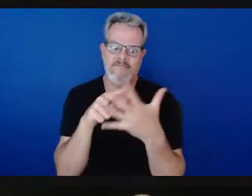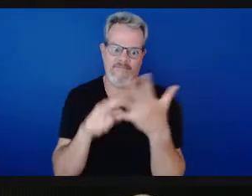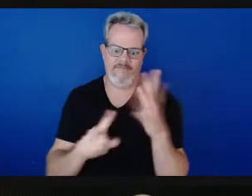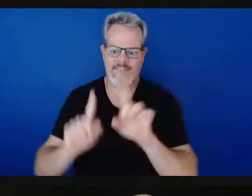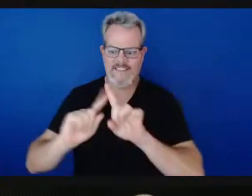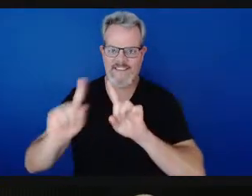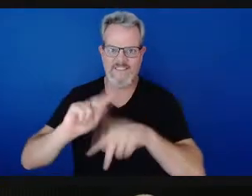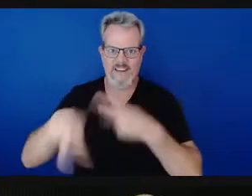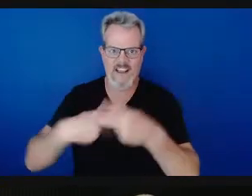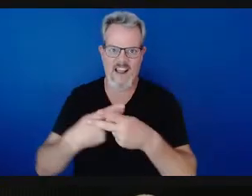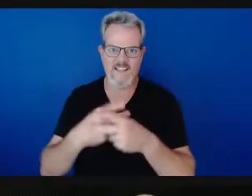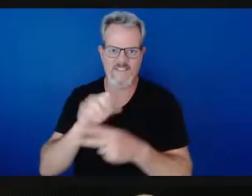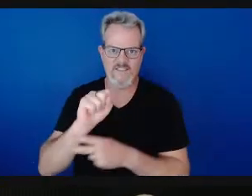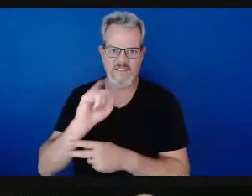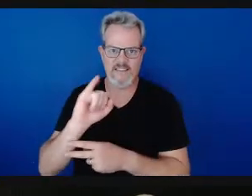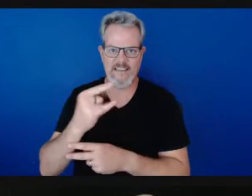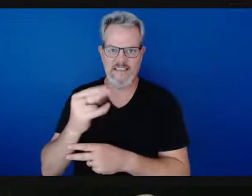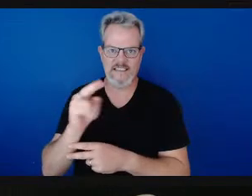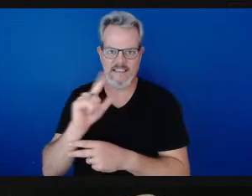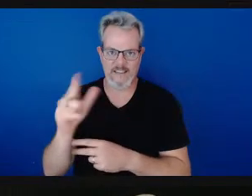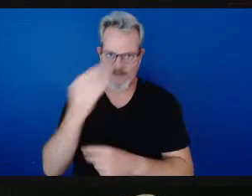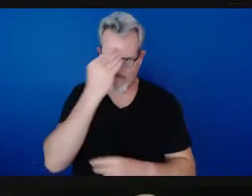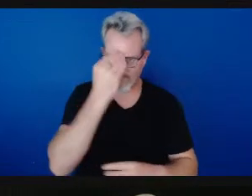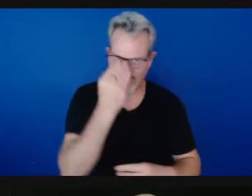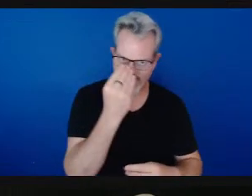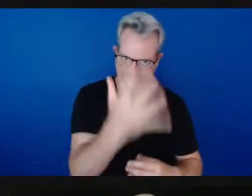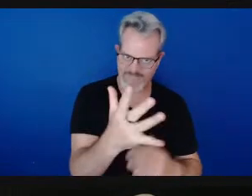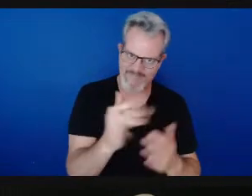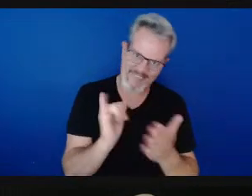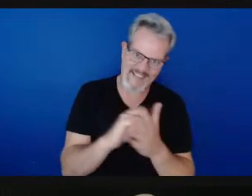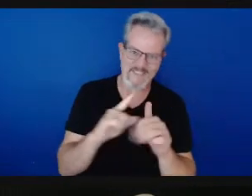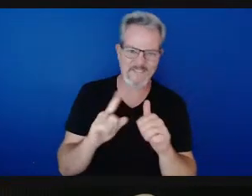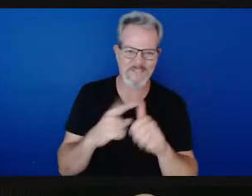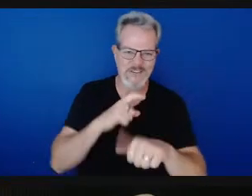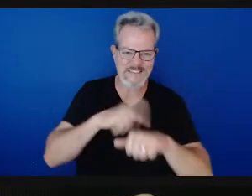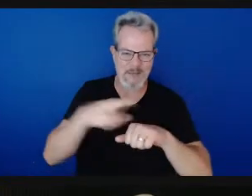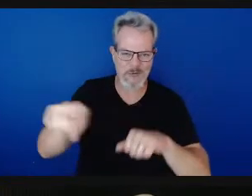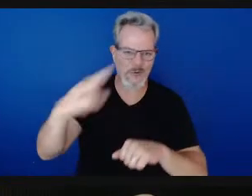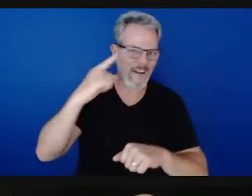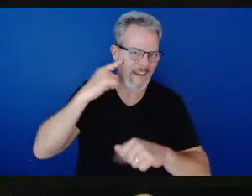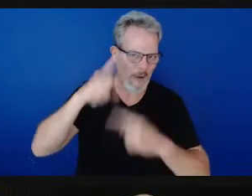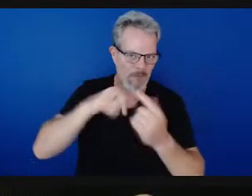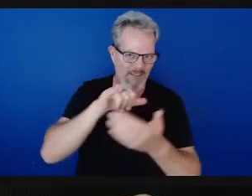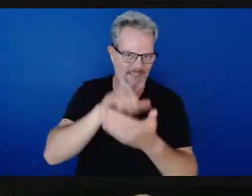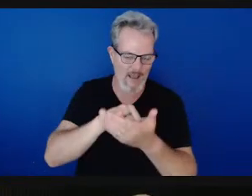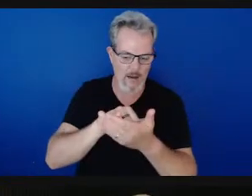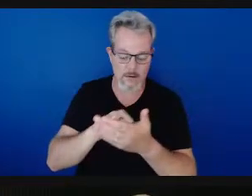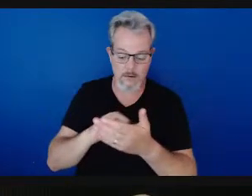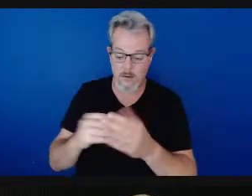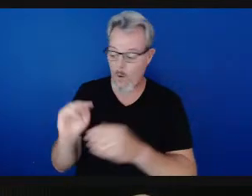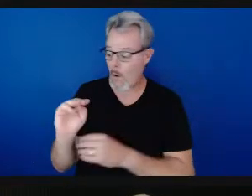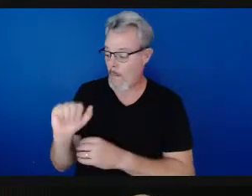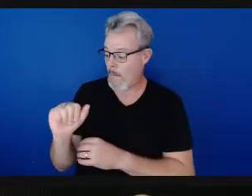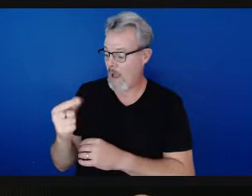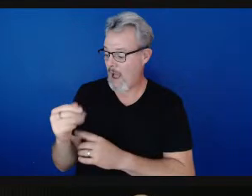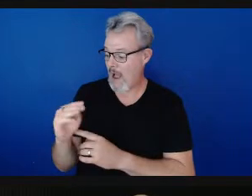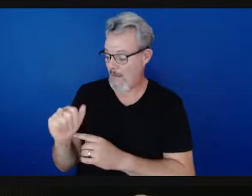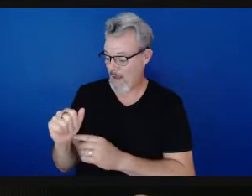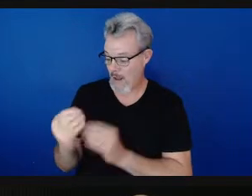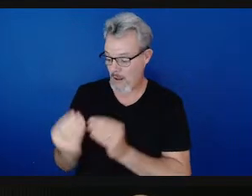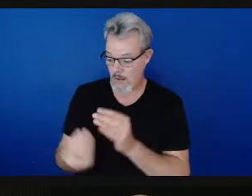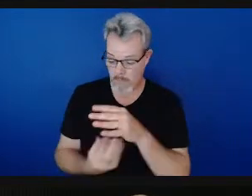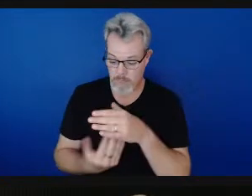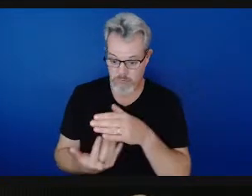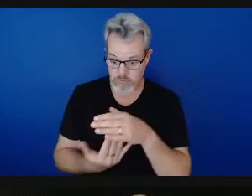those of you guys joining us on a tilt segment for the first time, perhaps. So as the magma was coming to the surface, the ground above it was